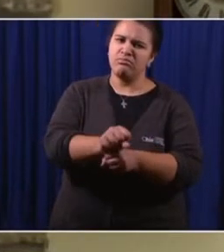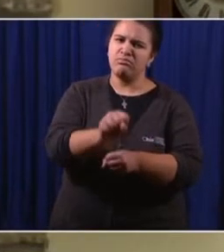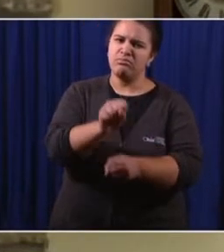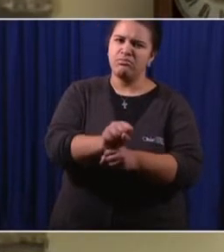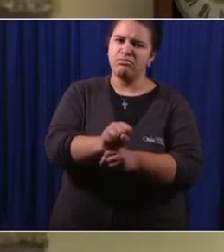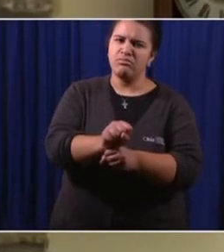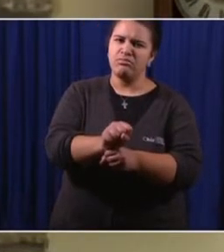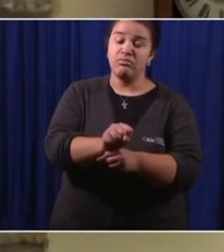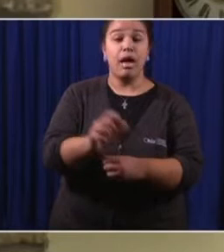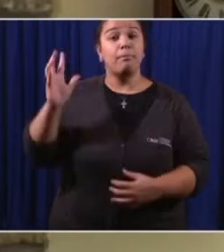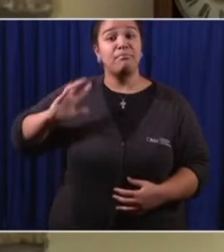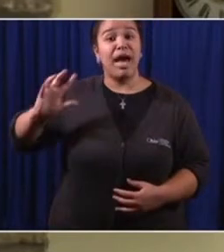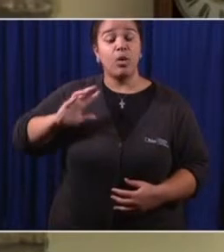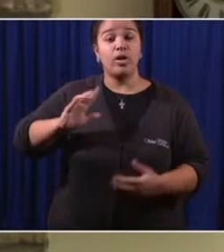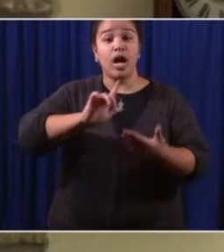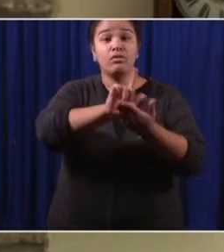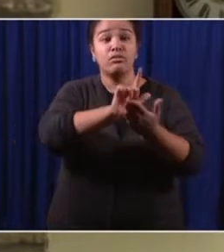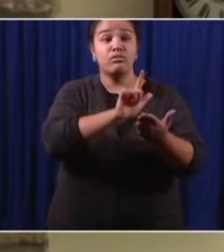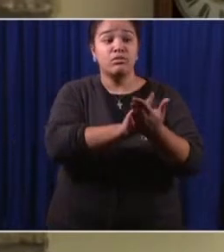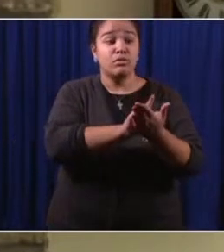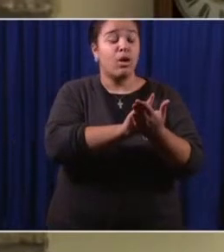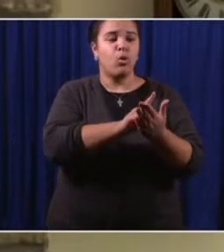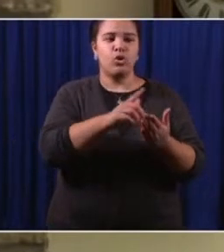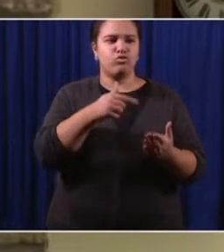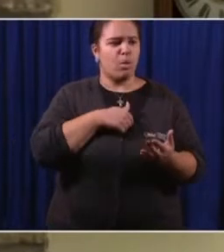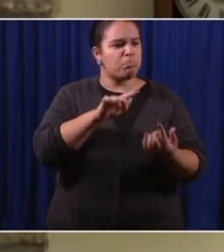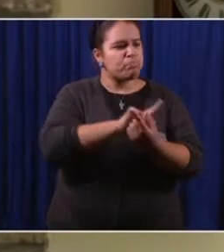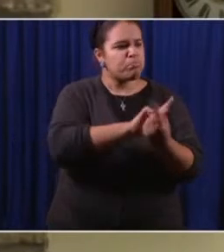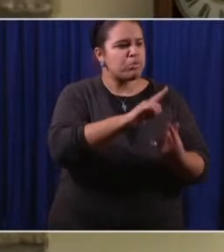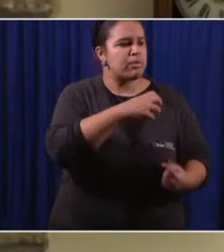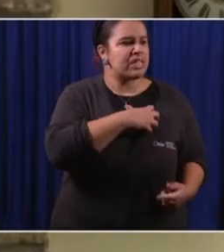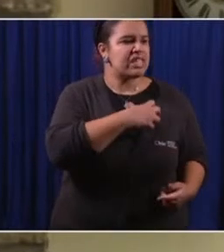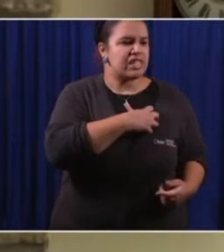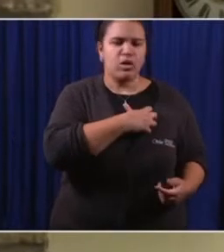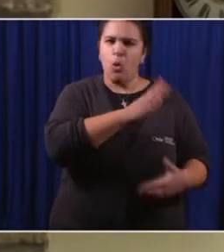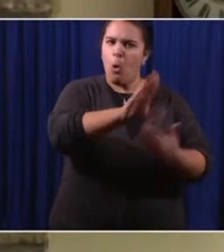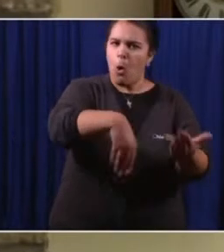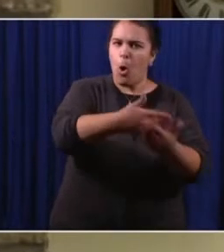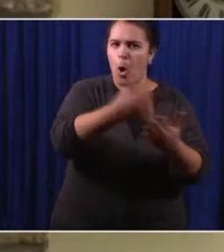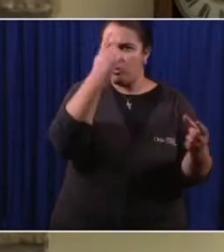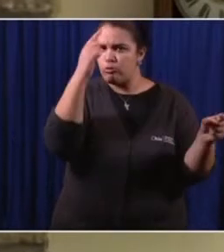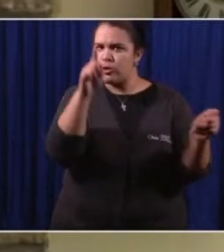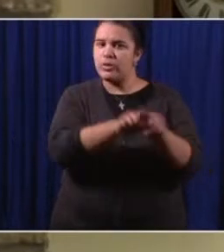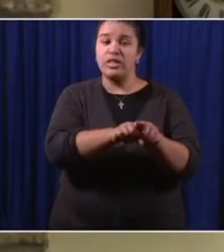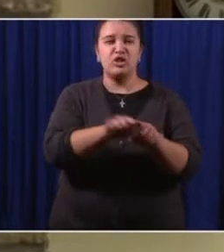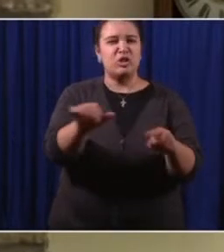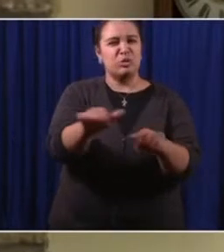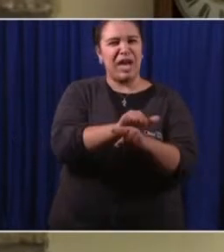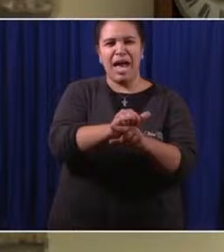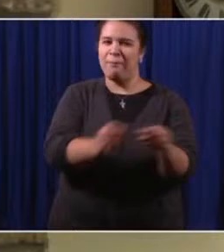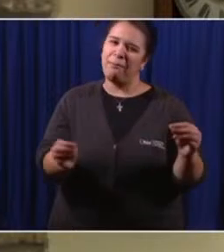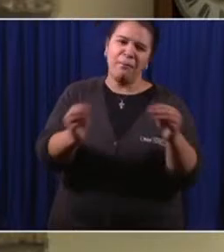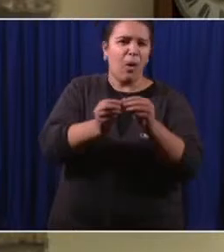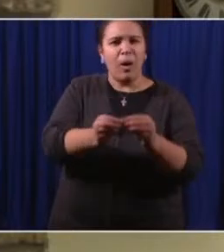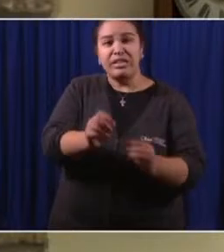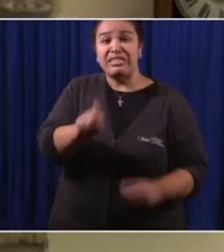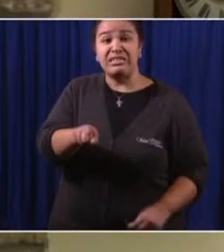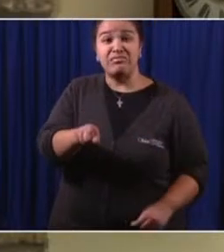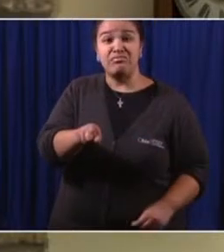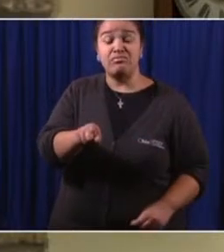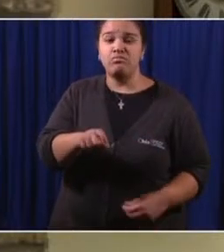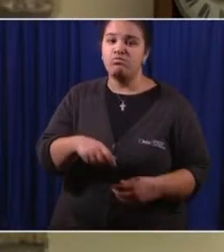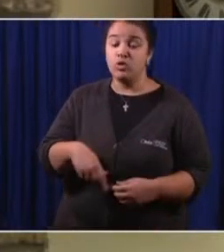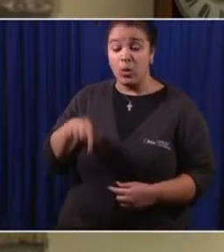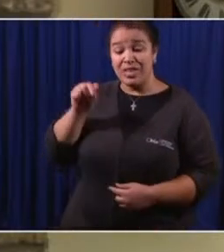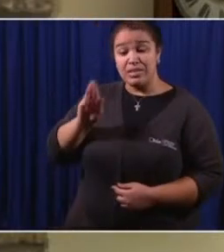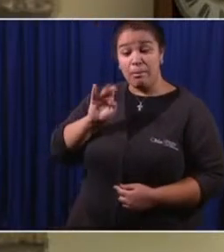who didn't think that more training was better. And so these are some of the things that this bill does. And I would think the timing